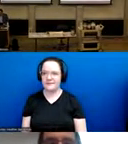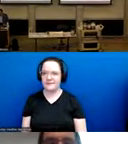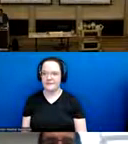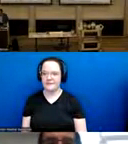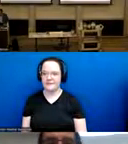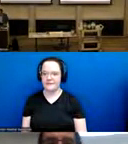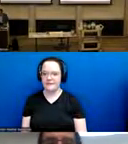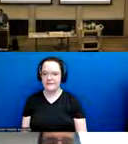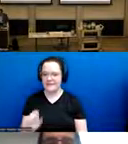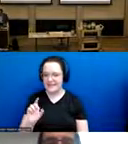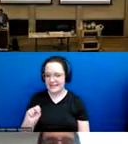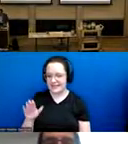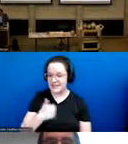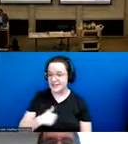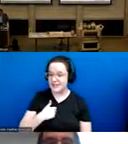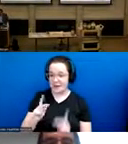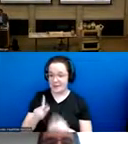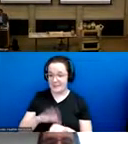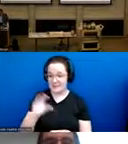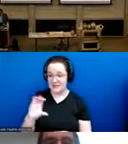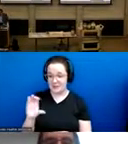Sorry for the people in Zoom if I'm making this.